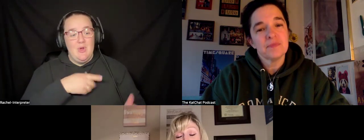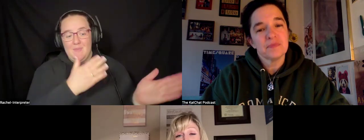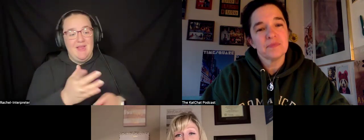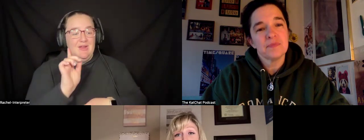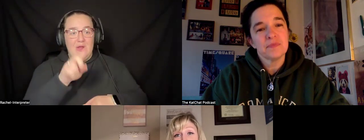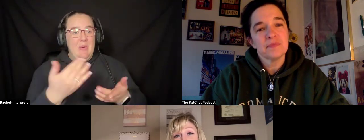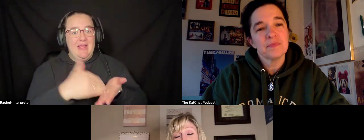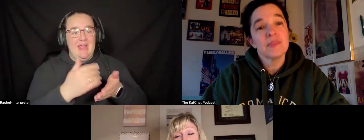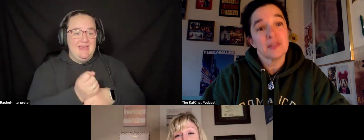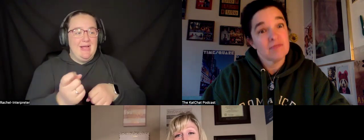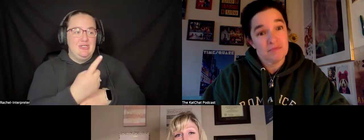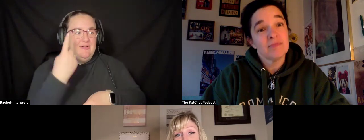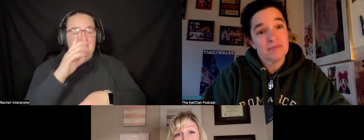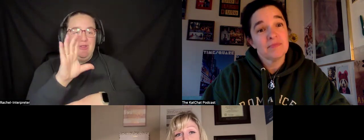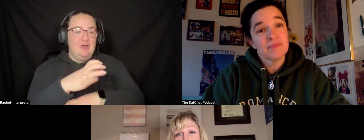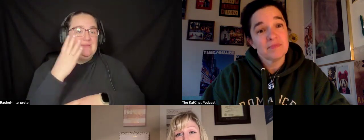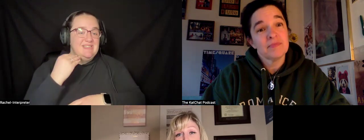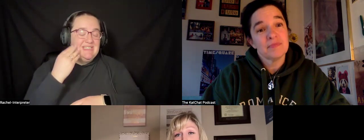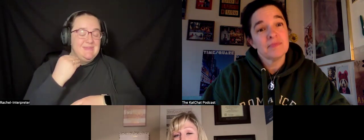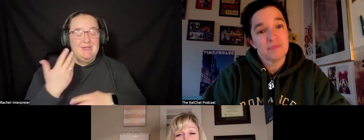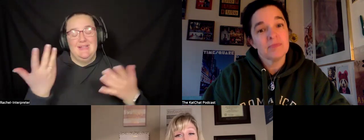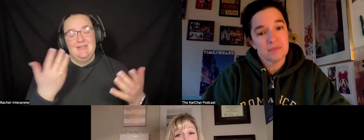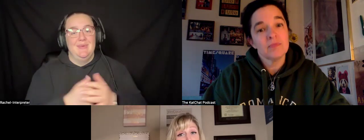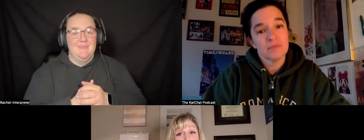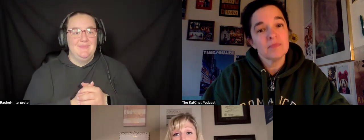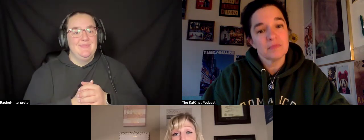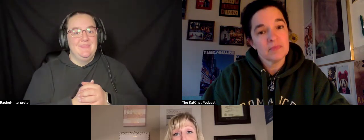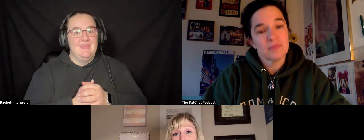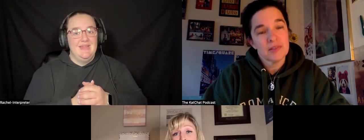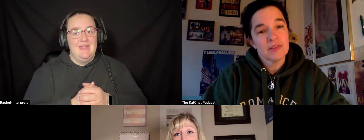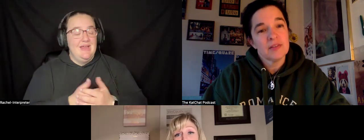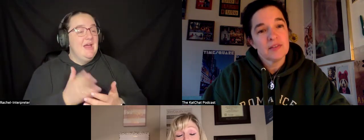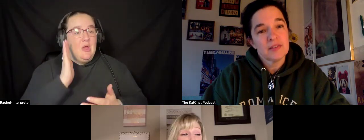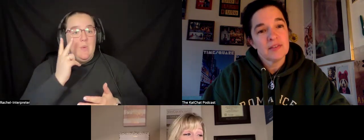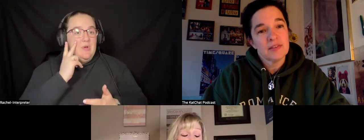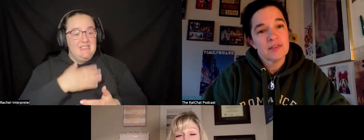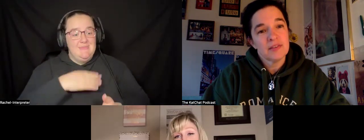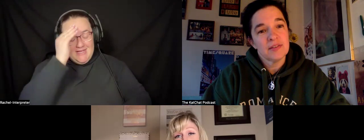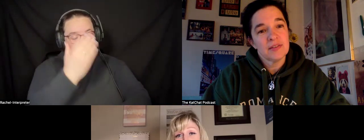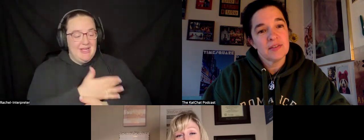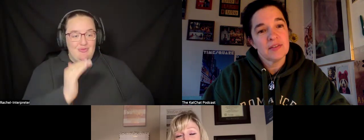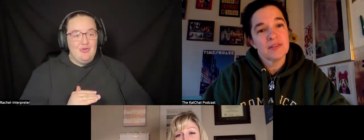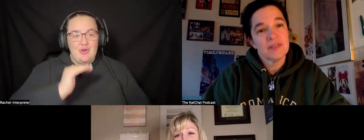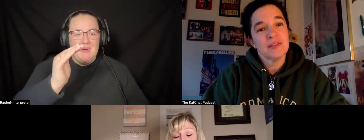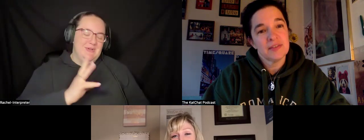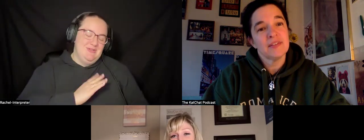year to Christmas experience and stuff. So they'll get to see him grow up, and that's really